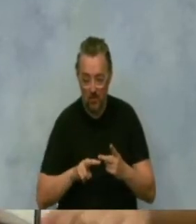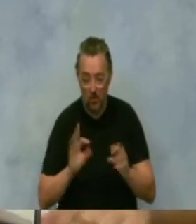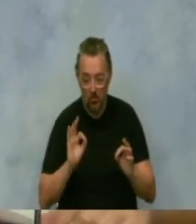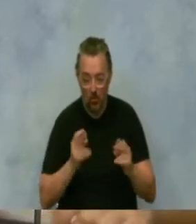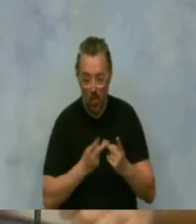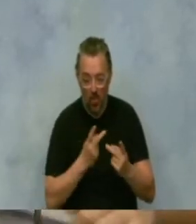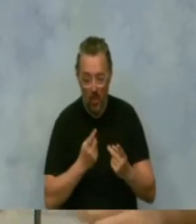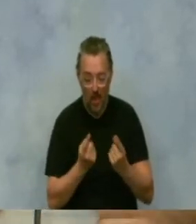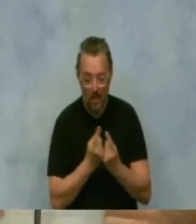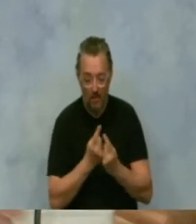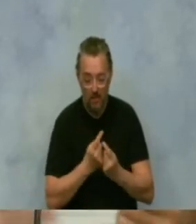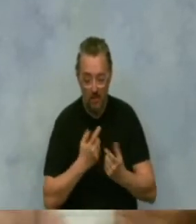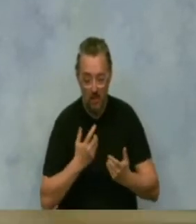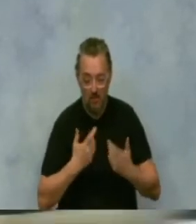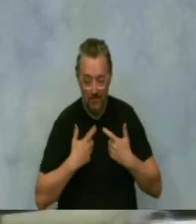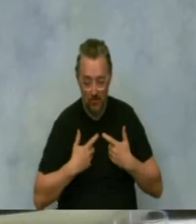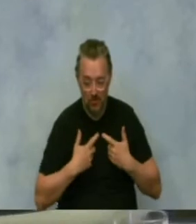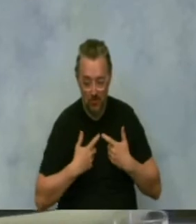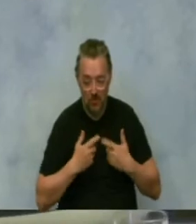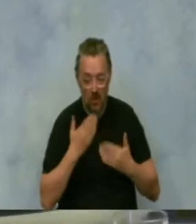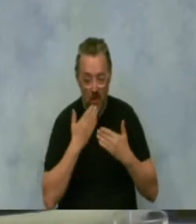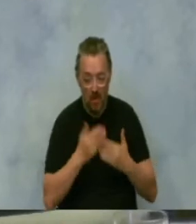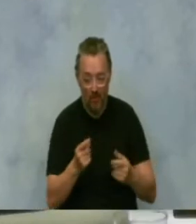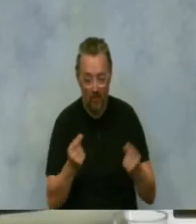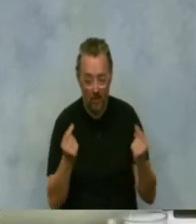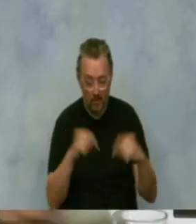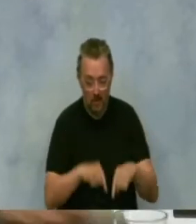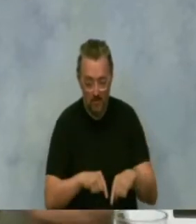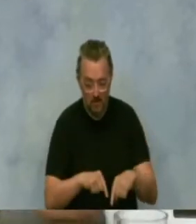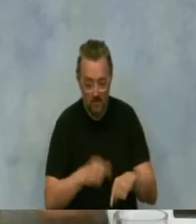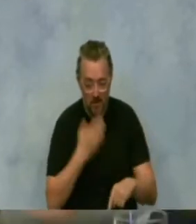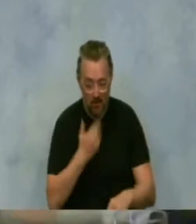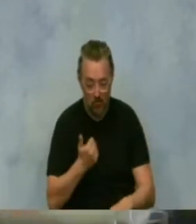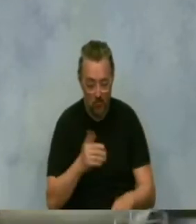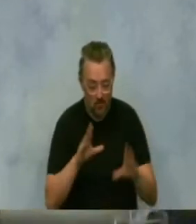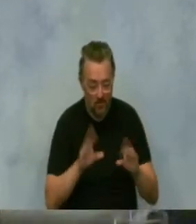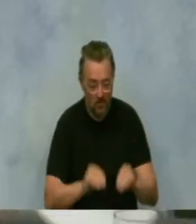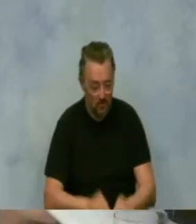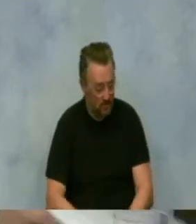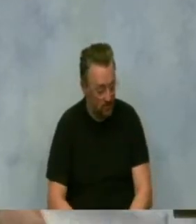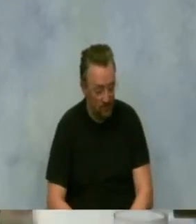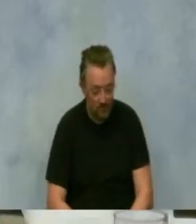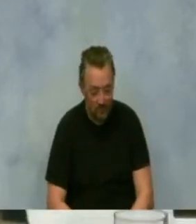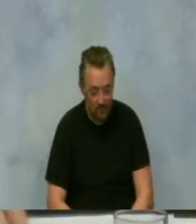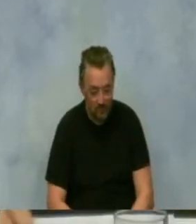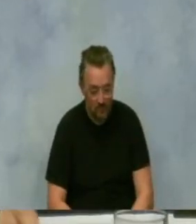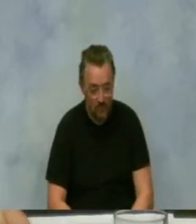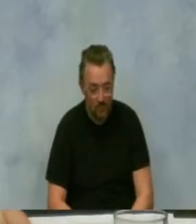other items of urgent business, so just left to thank you very much for your attendance. Thank you very much.